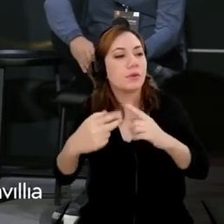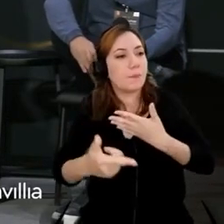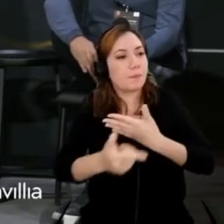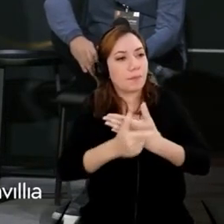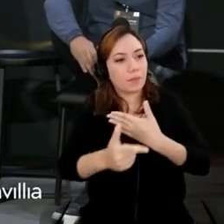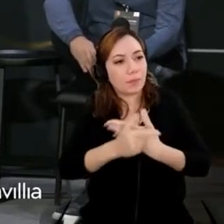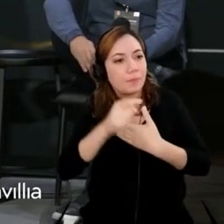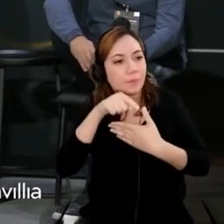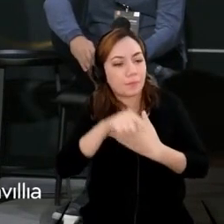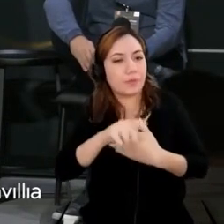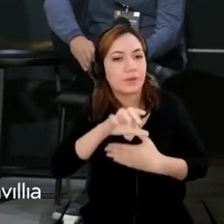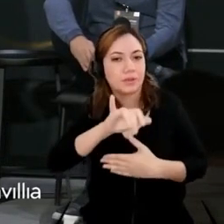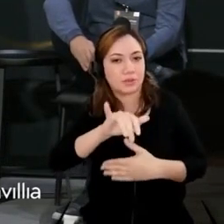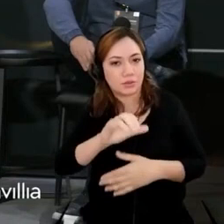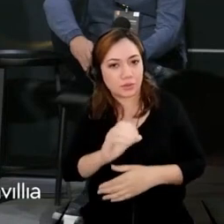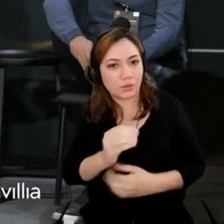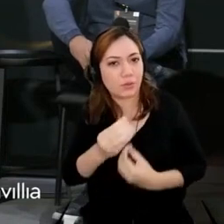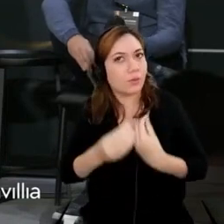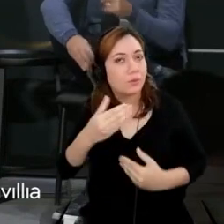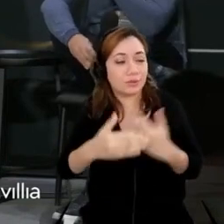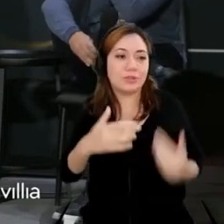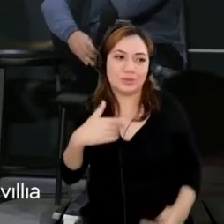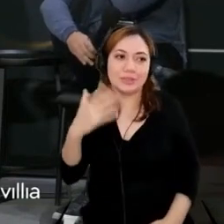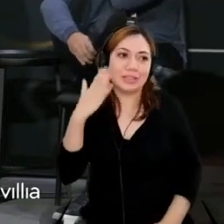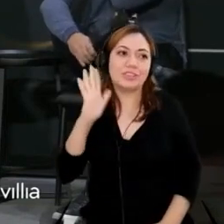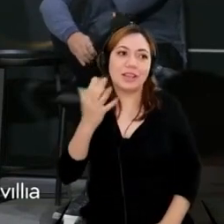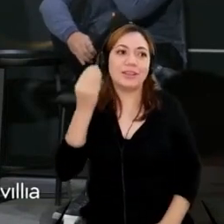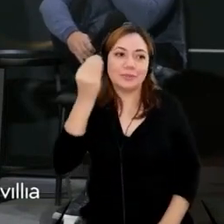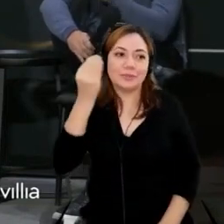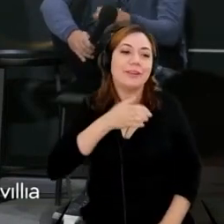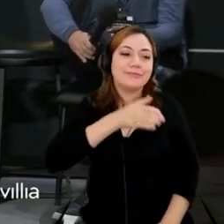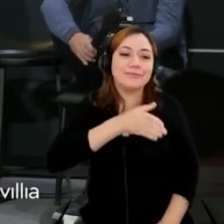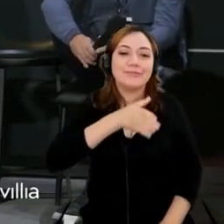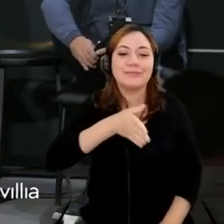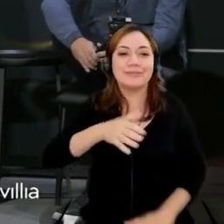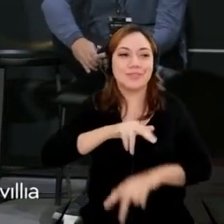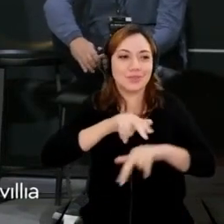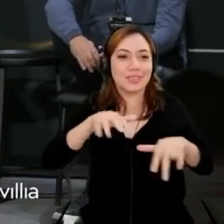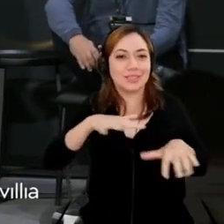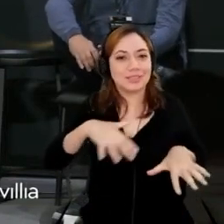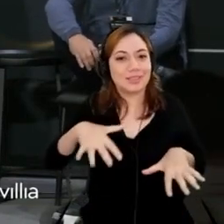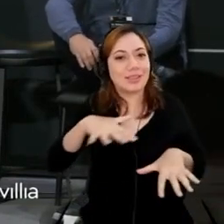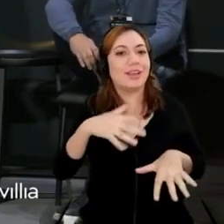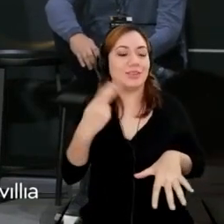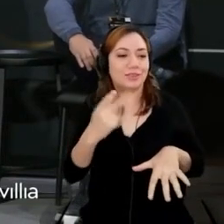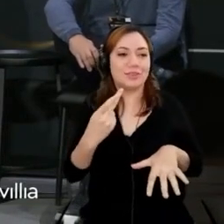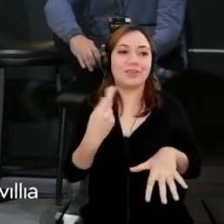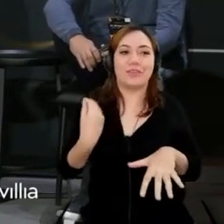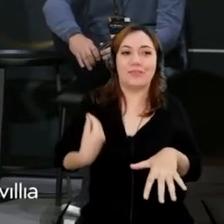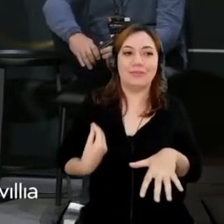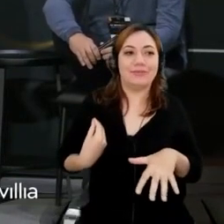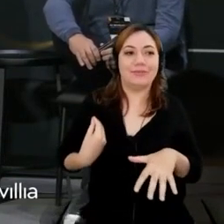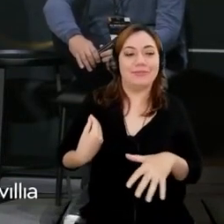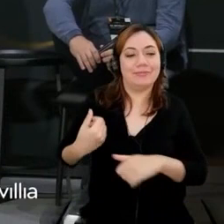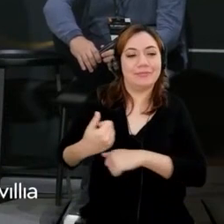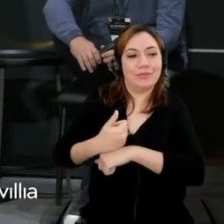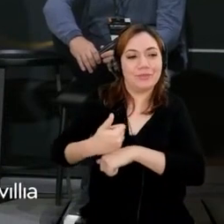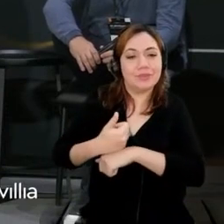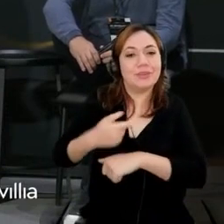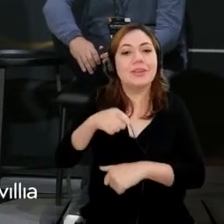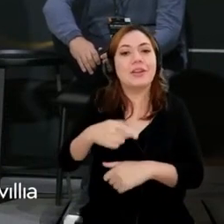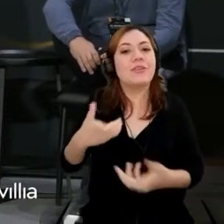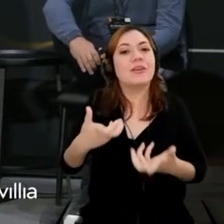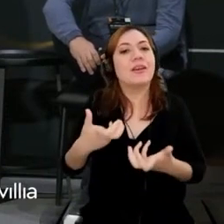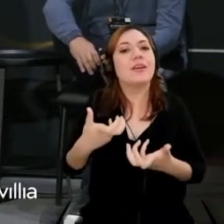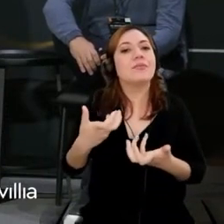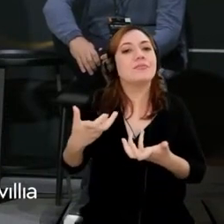some different eras over your career path. So tell us a little bit more about today, how